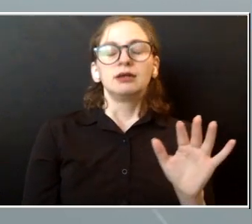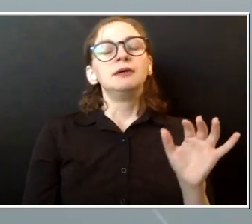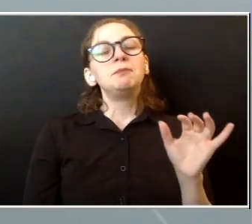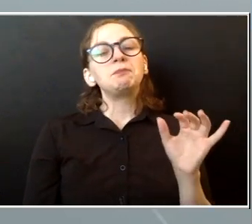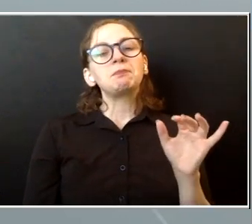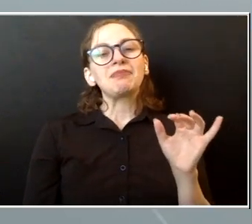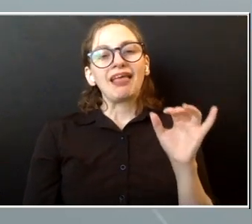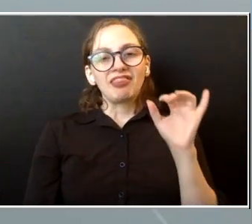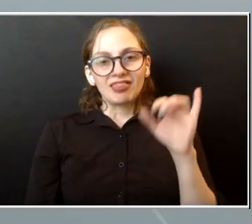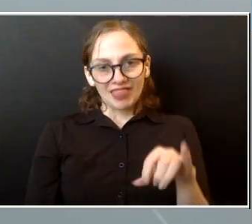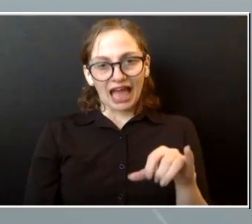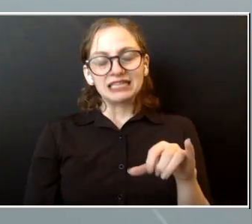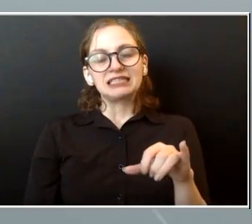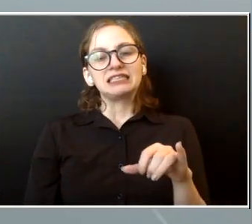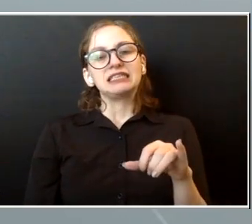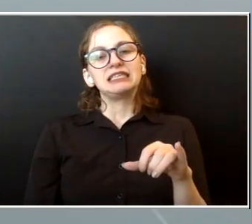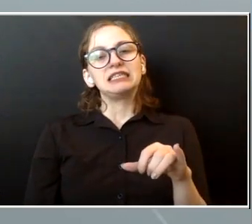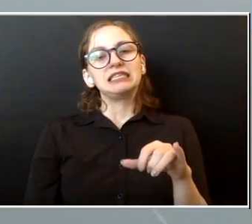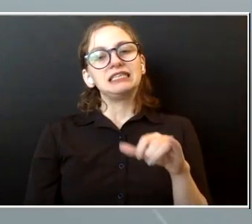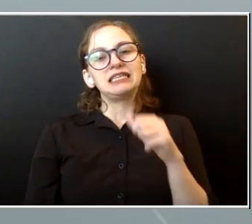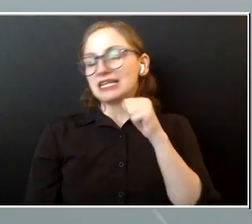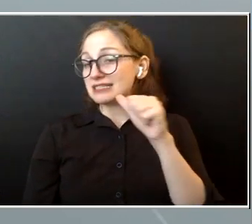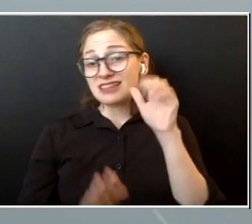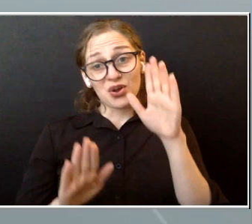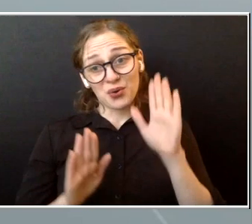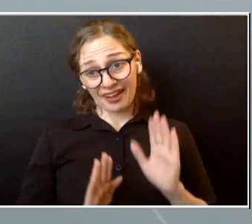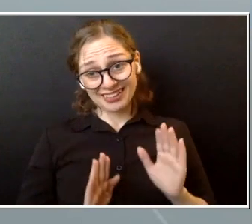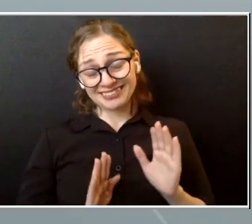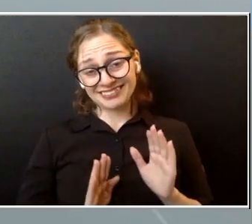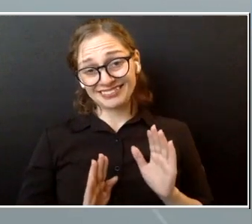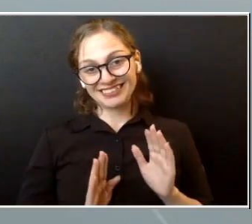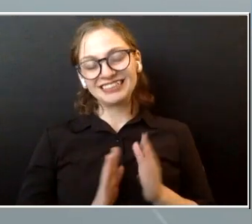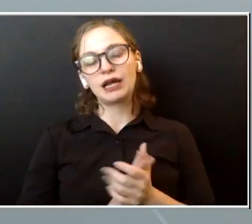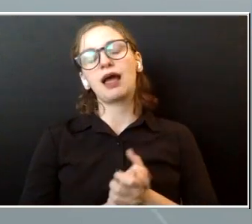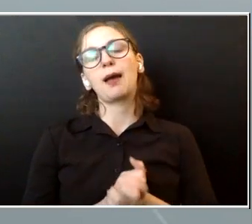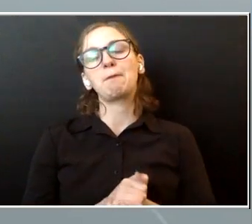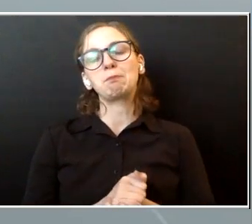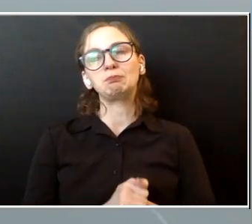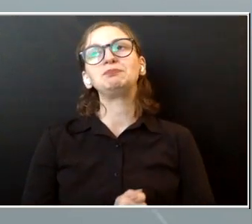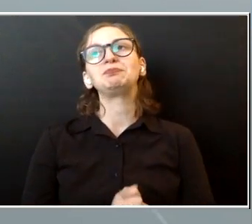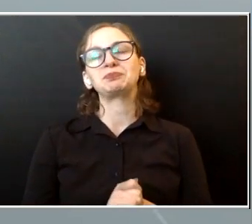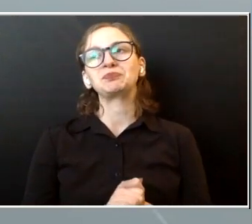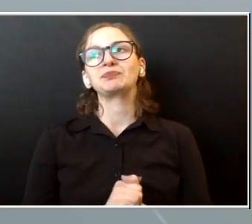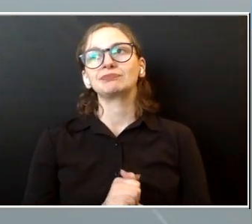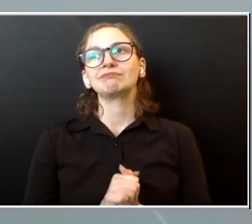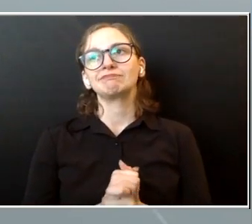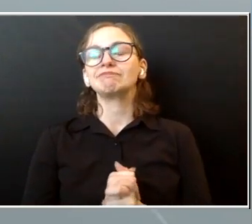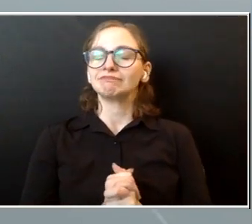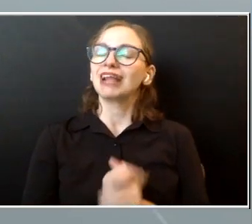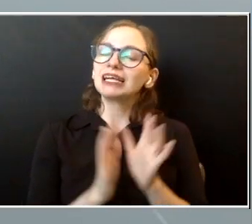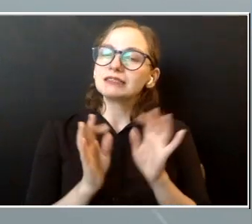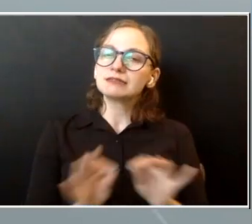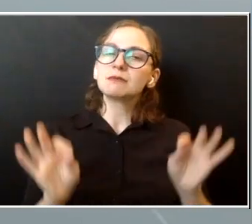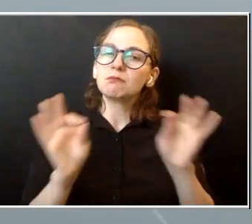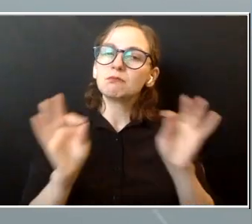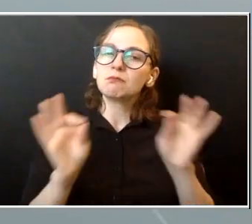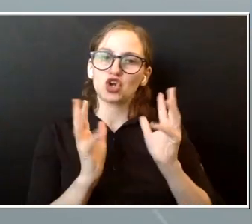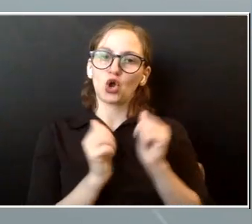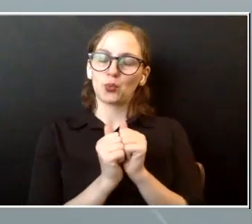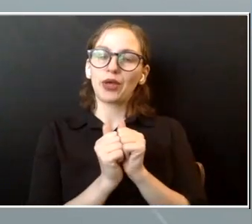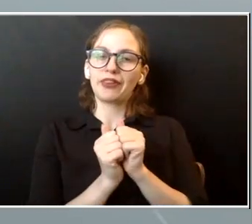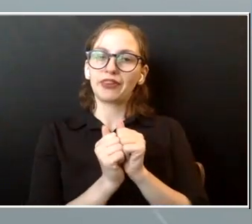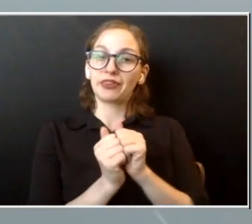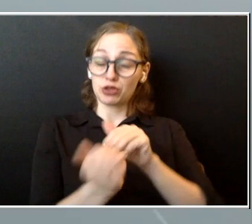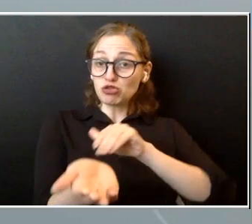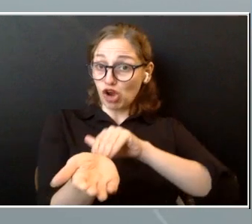probably not very good direction, and it does, it is important to go talk with your medical providers. But for the